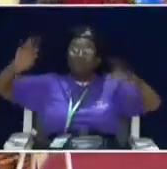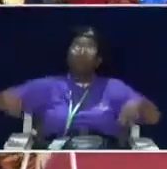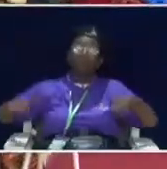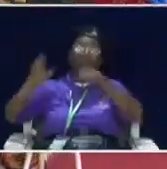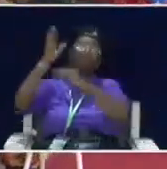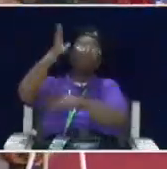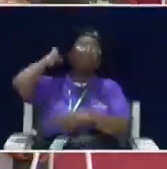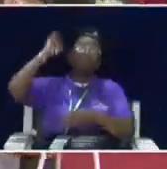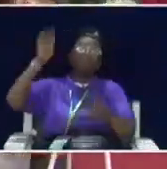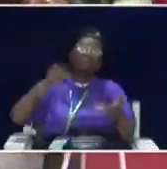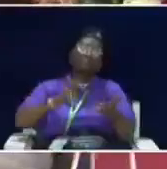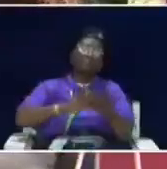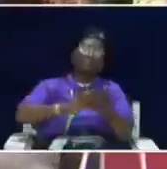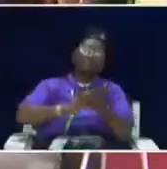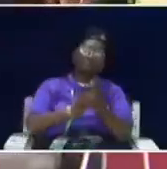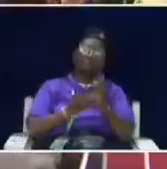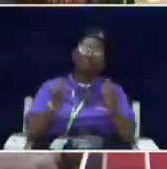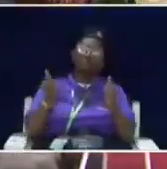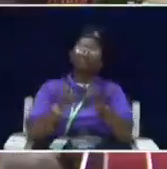tonight.